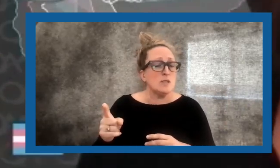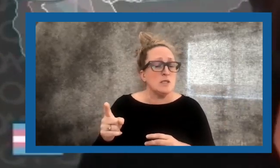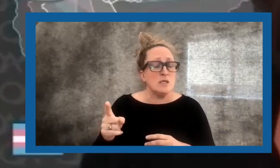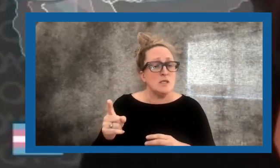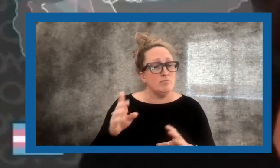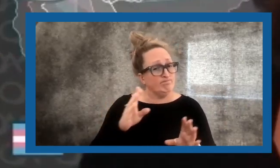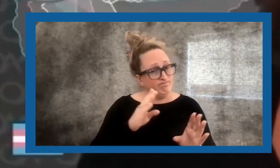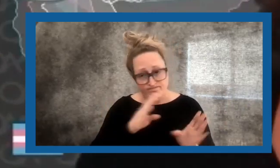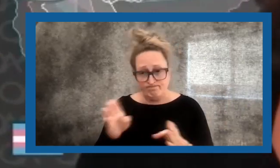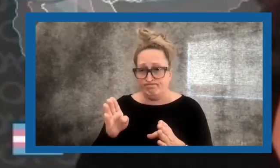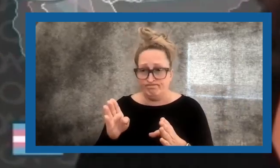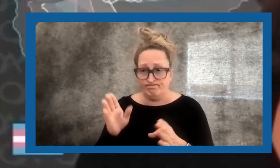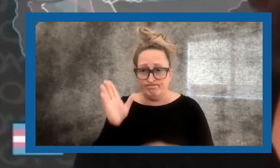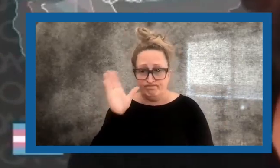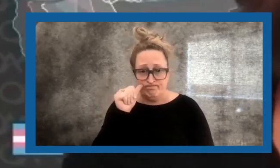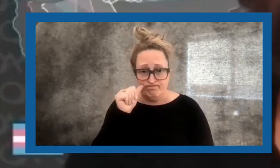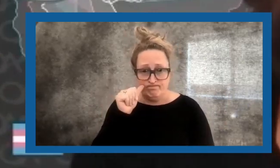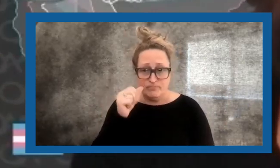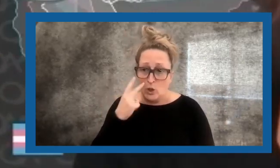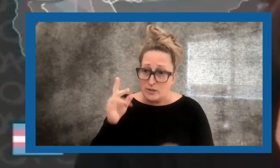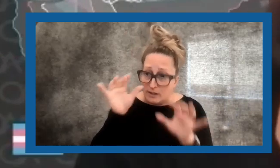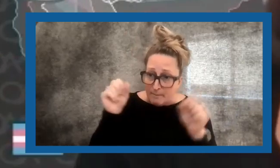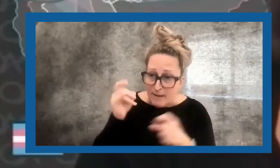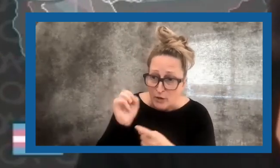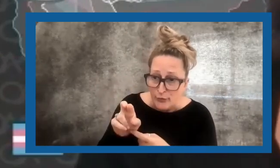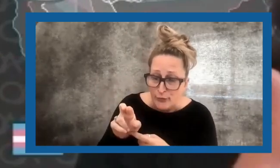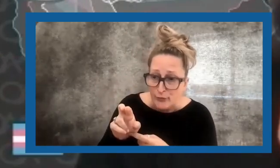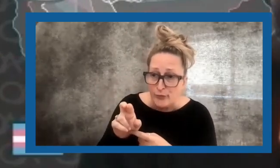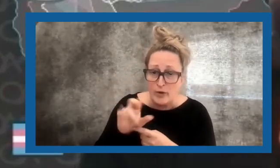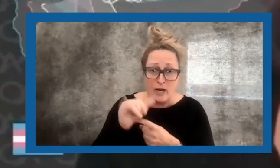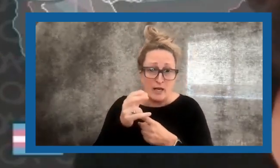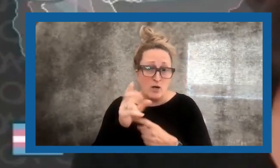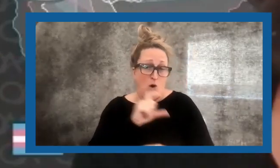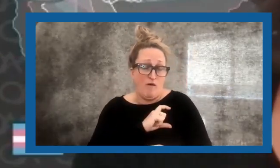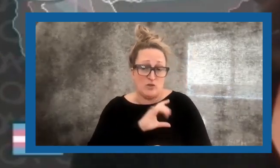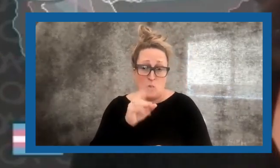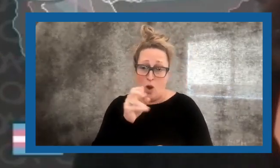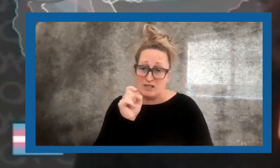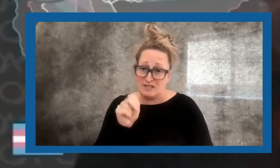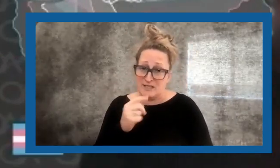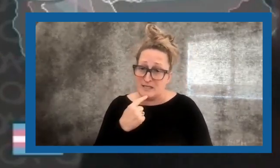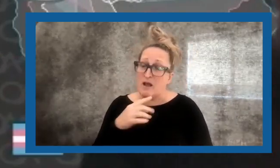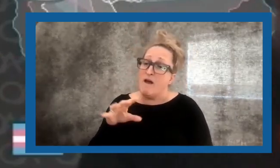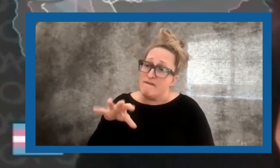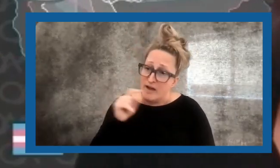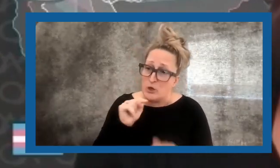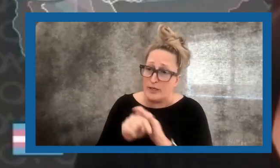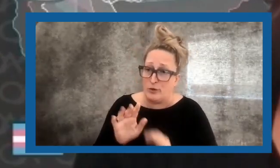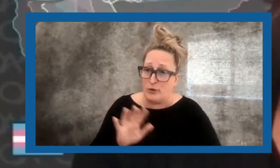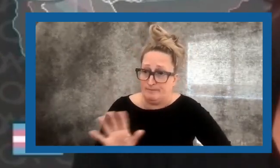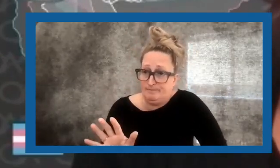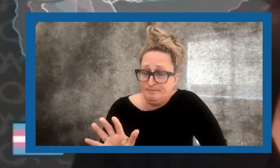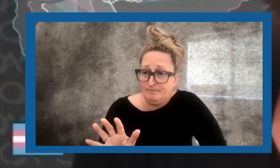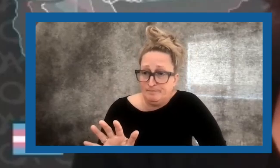agonizingly looked at the mayor and Officer Watson and said, find her killer.